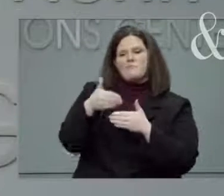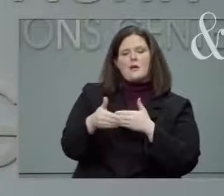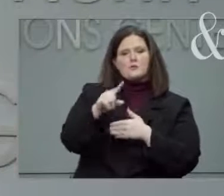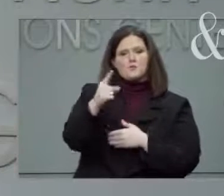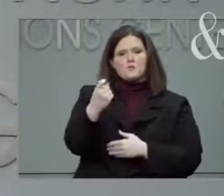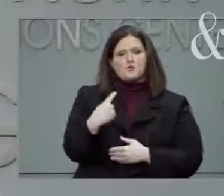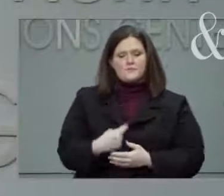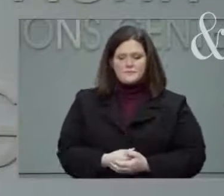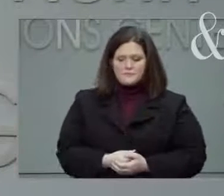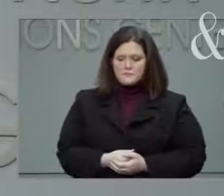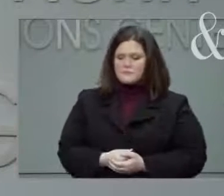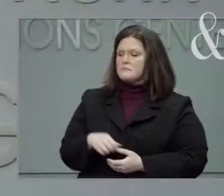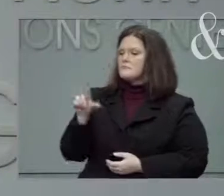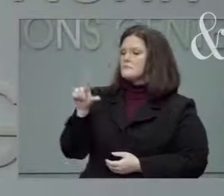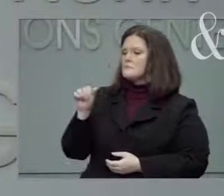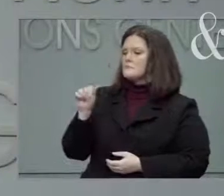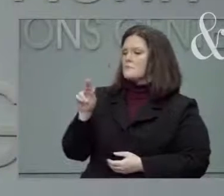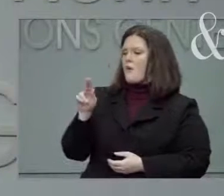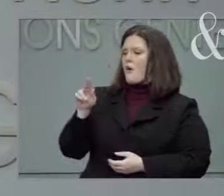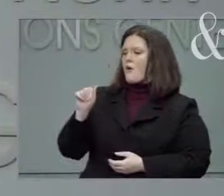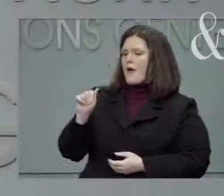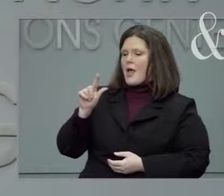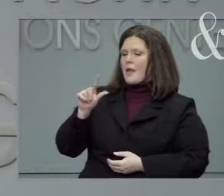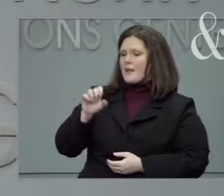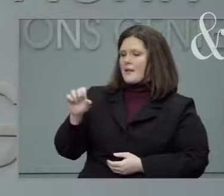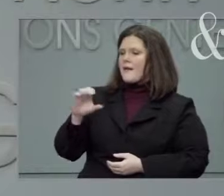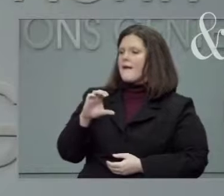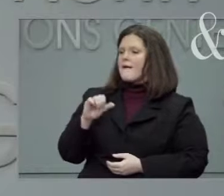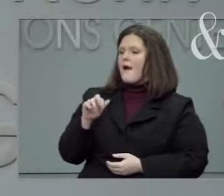Our next question is from Laura Lee with Carolina Public Press.